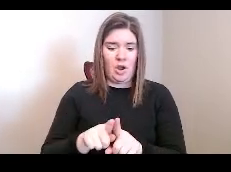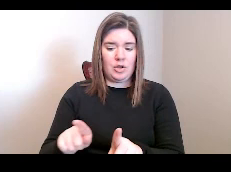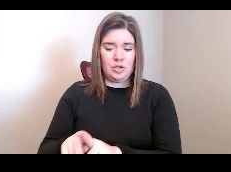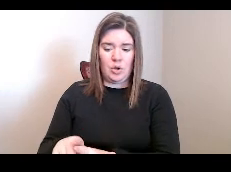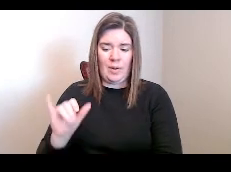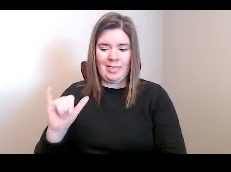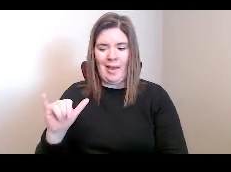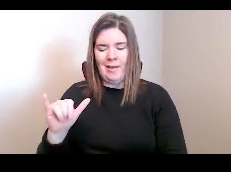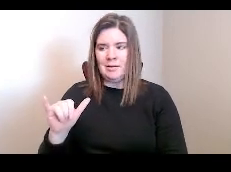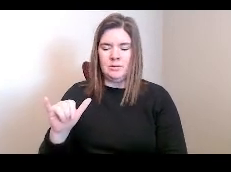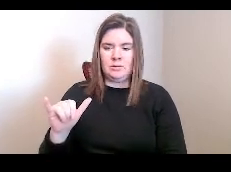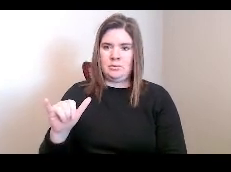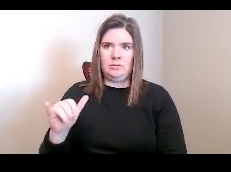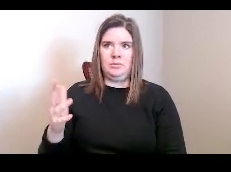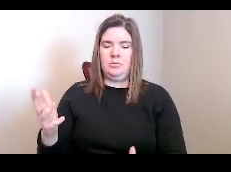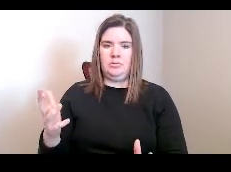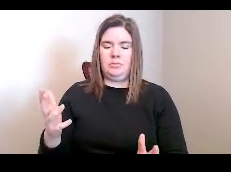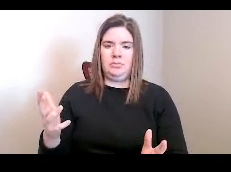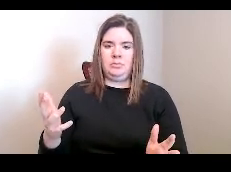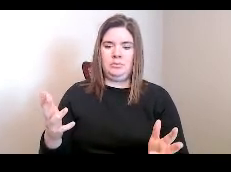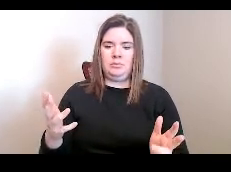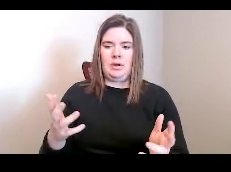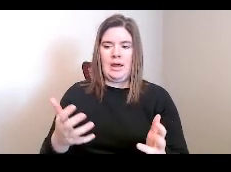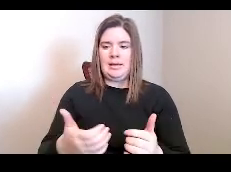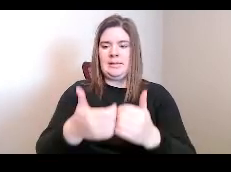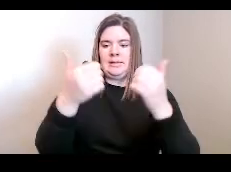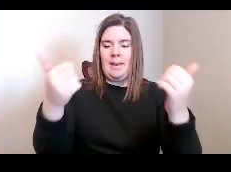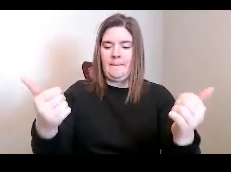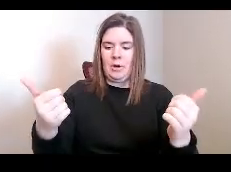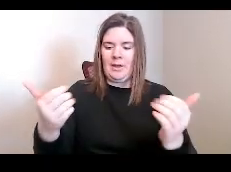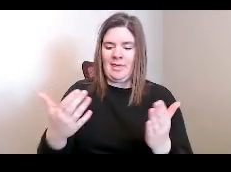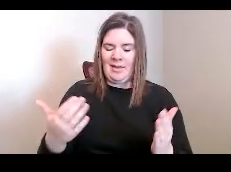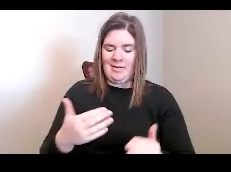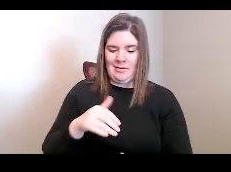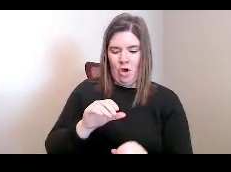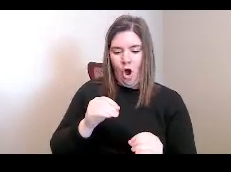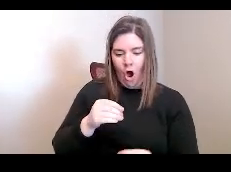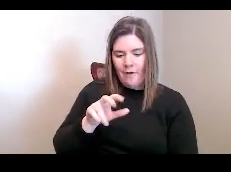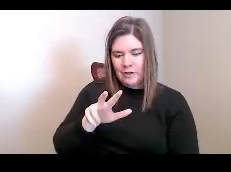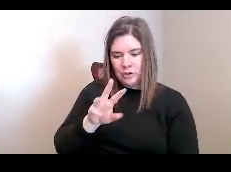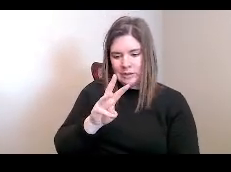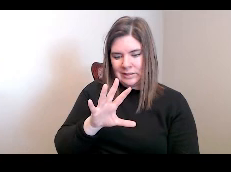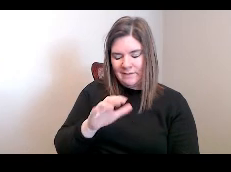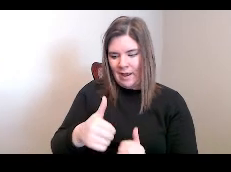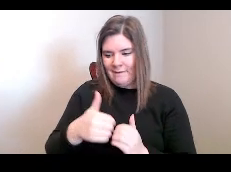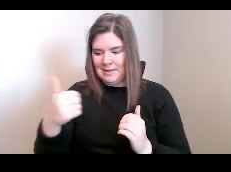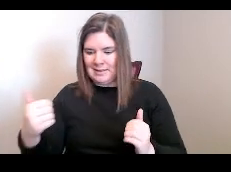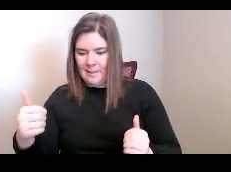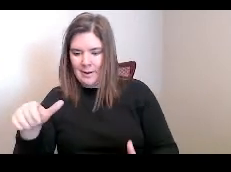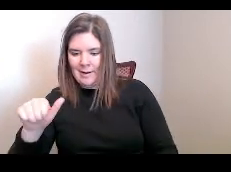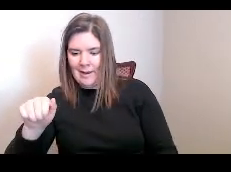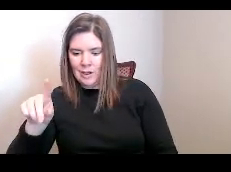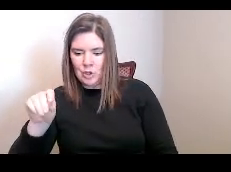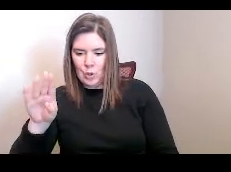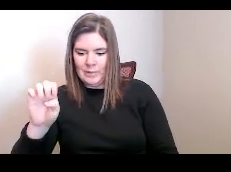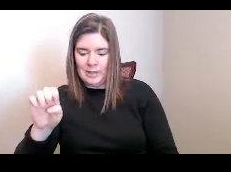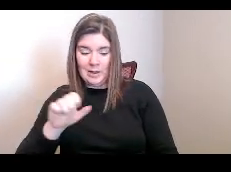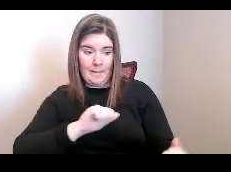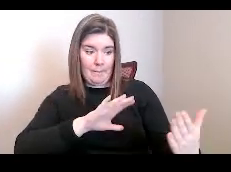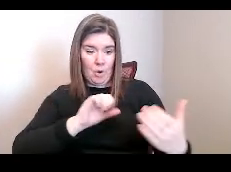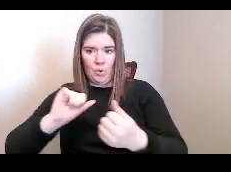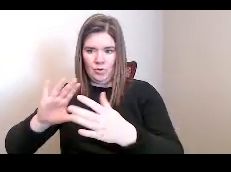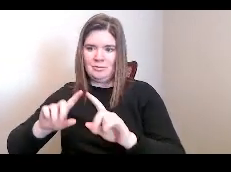separate, it's definitely a separate thing from Office 365, and the approach is very